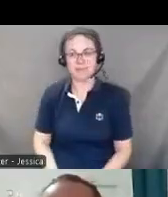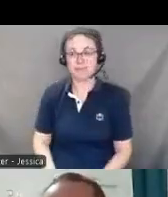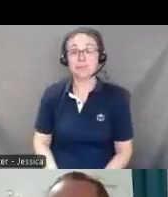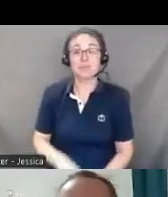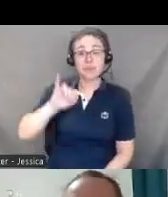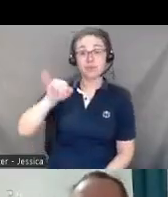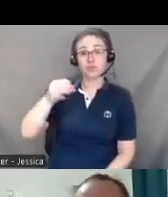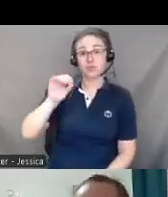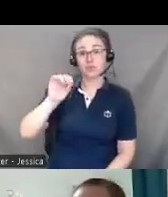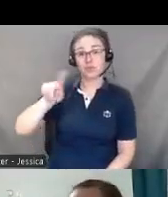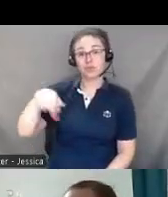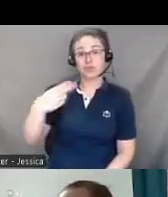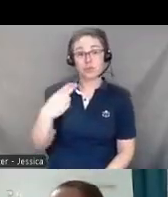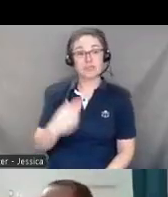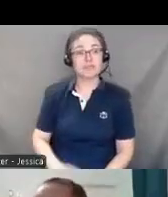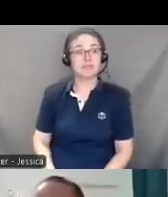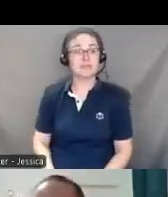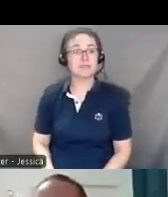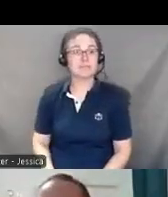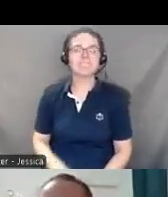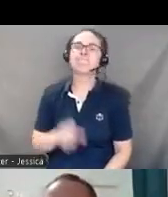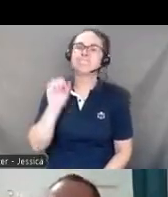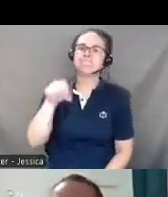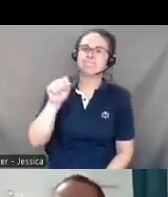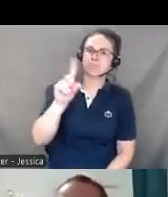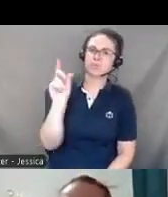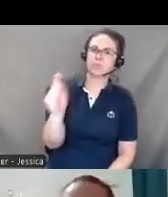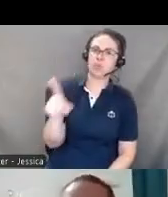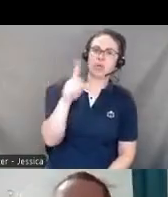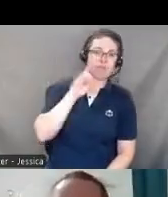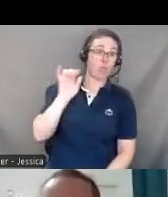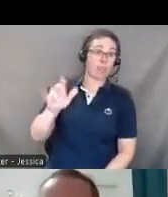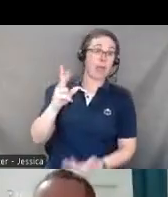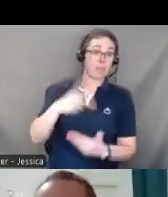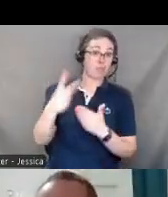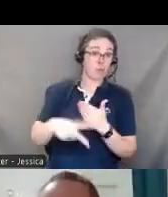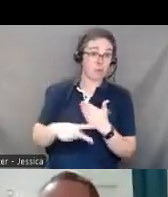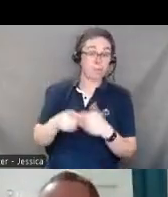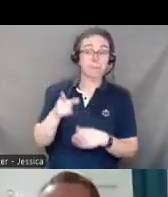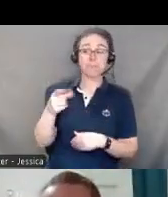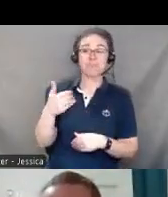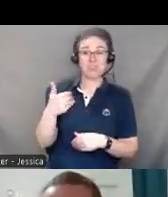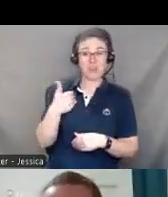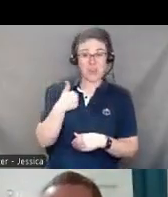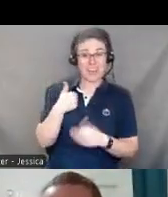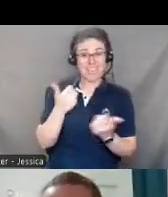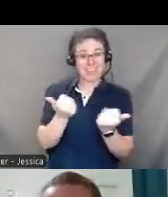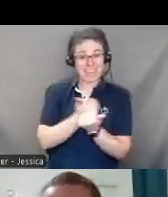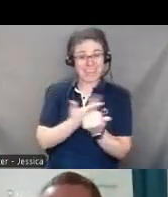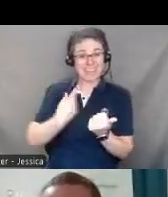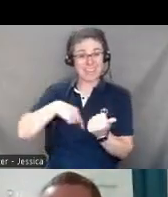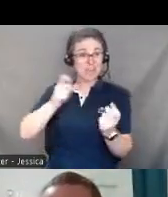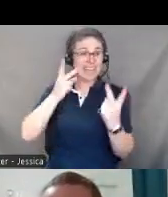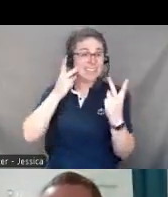Joseph. Yes, I have a question for that program. Do you have anything that we can see,